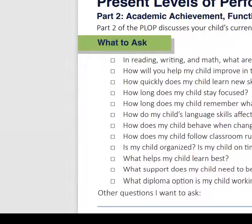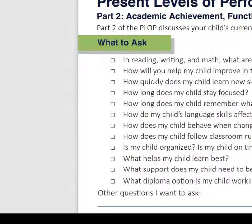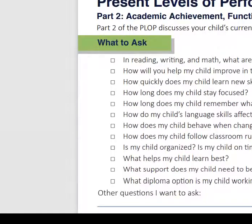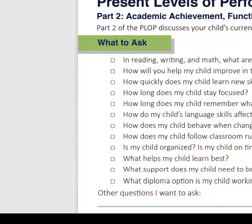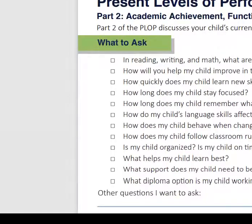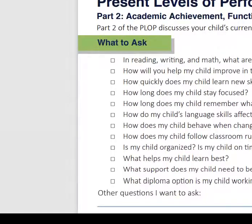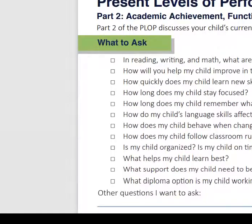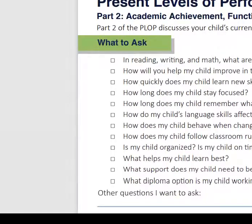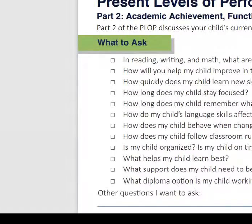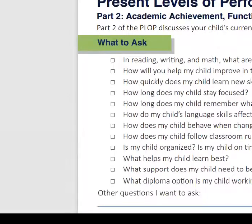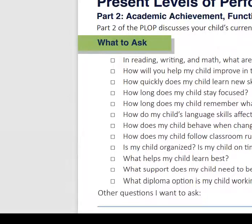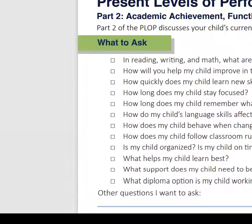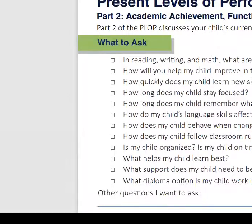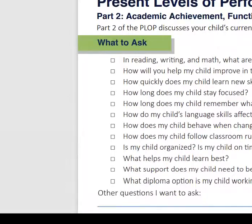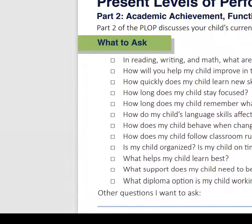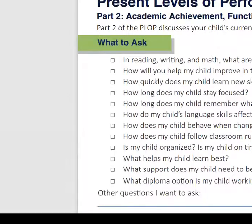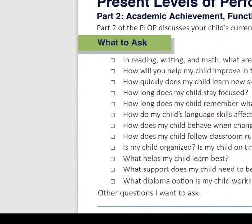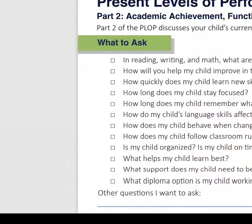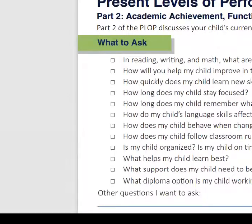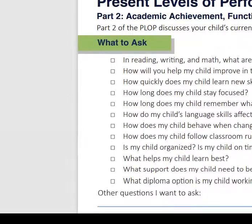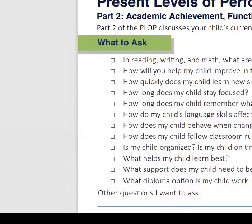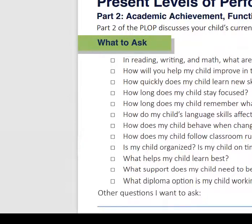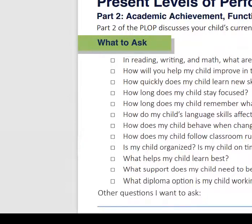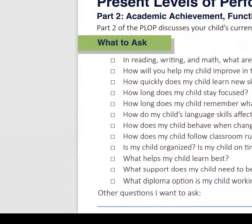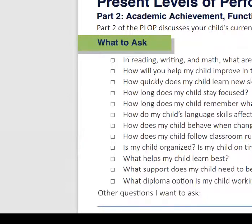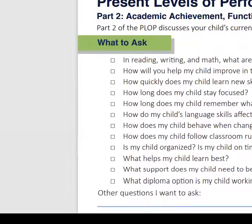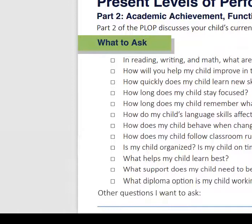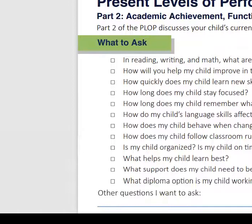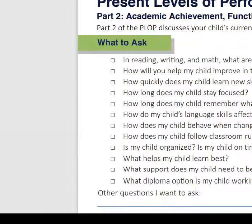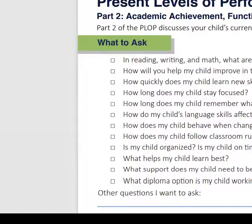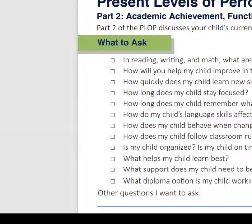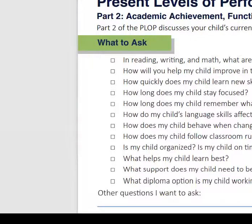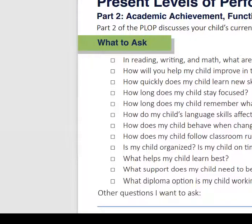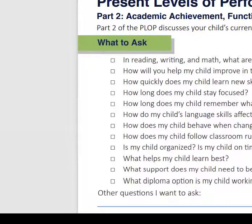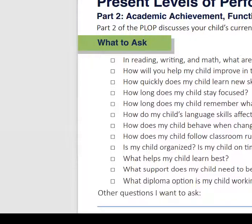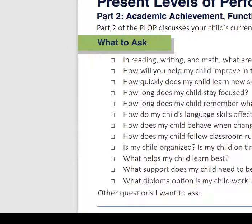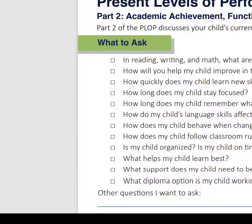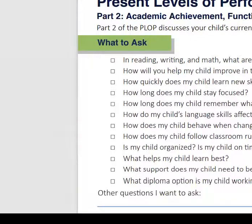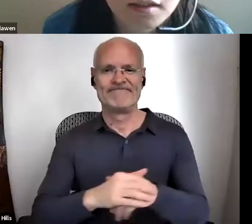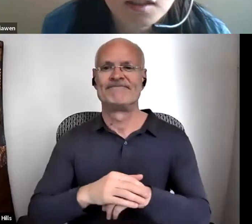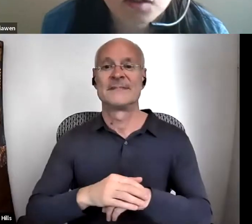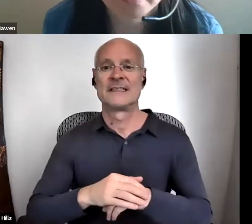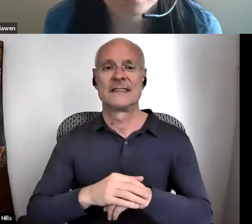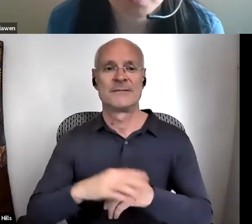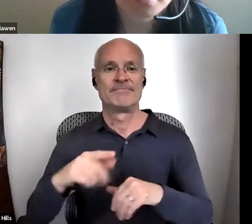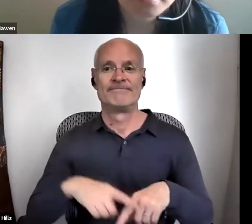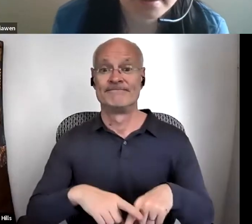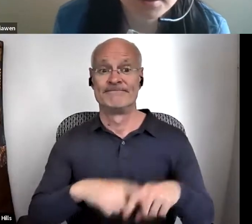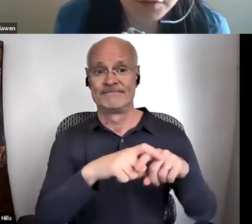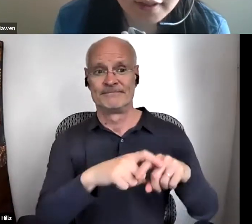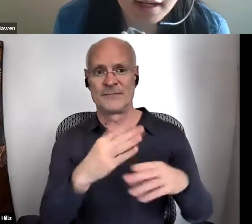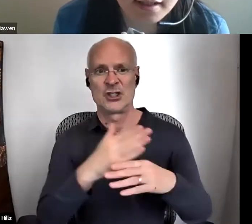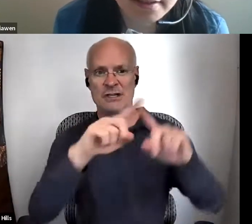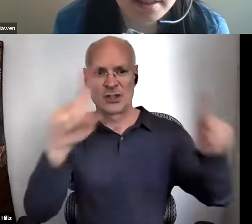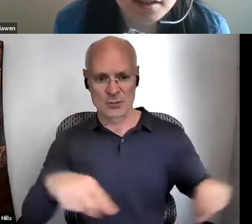forth. So this is what it looks like. I'm going to stop sharing and I'm going to put the link in the chat box for you for